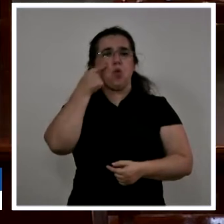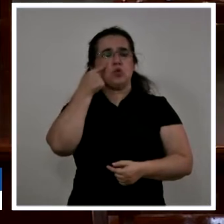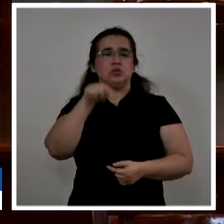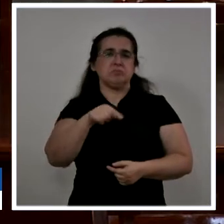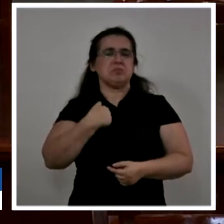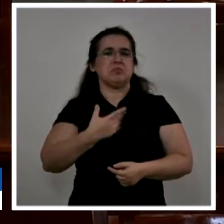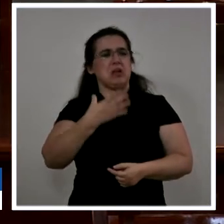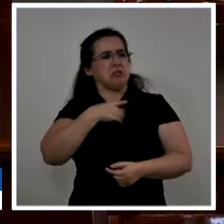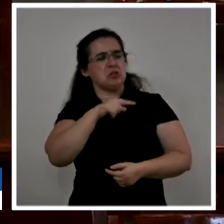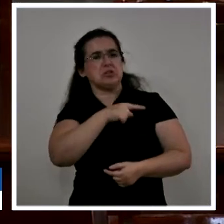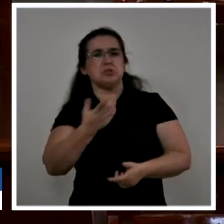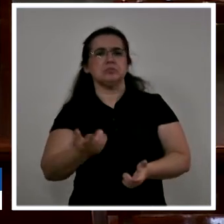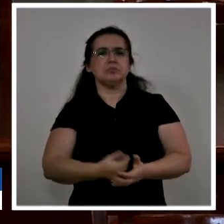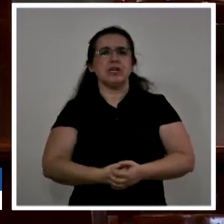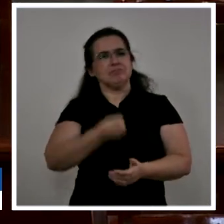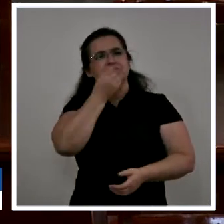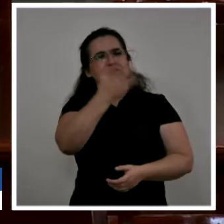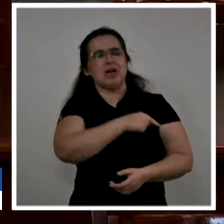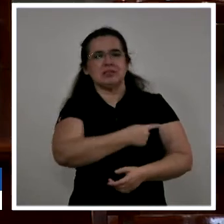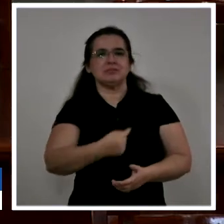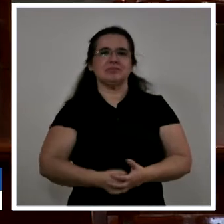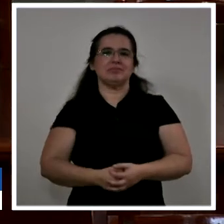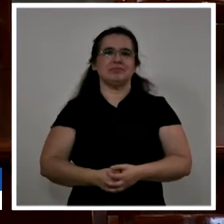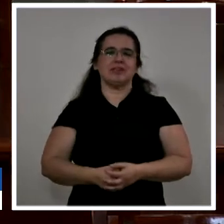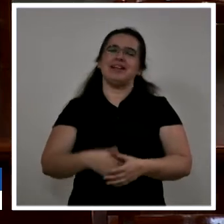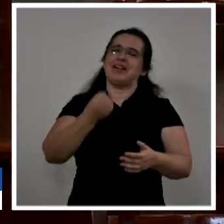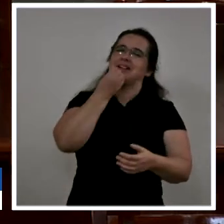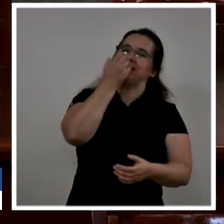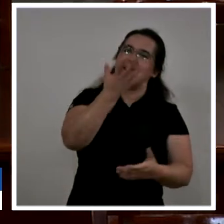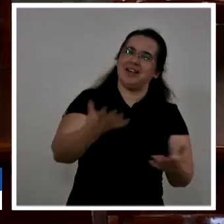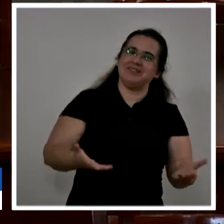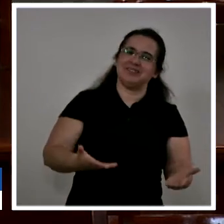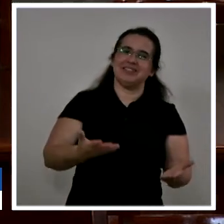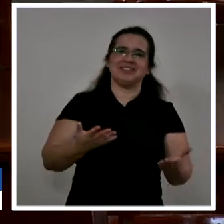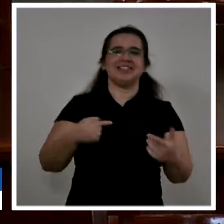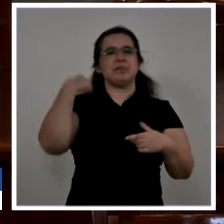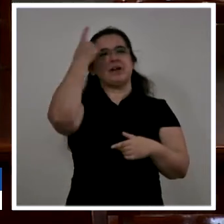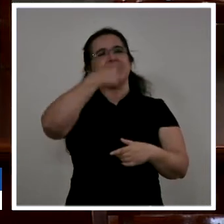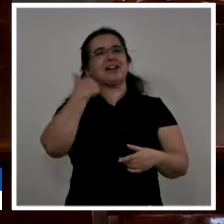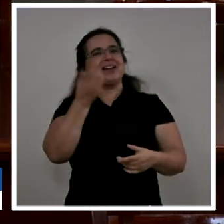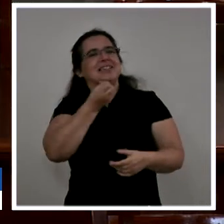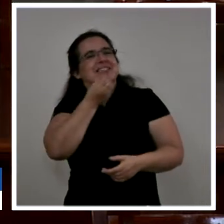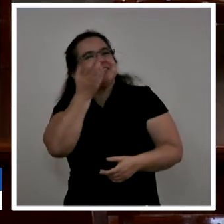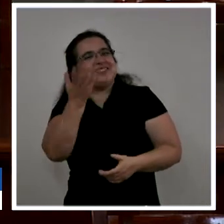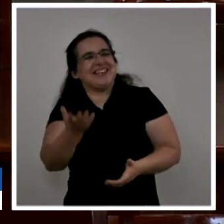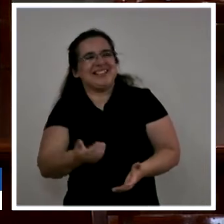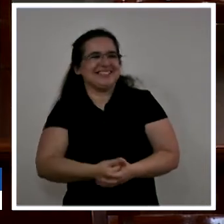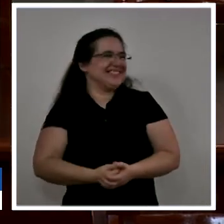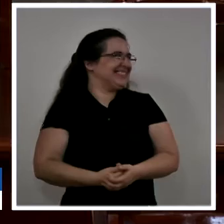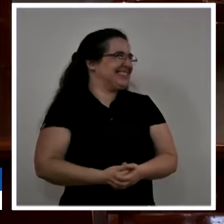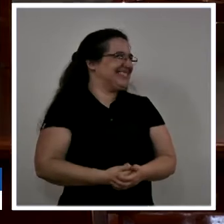Eu até gosto dele. Simpatizo com ele. Pleasant. É agradável. He's got a kind face. Tem uma cara agradável.